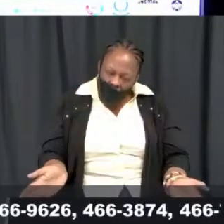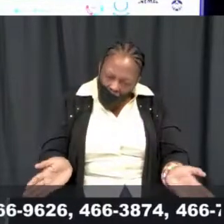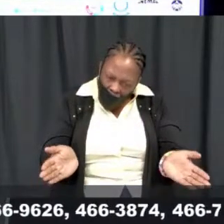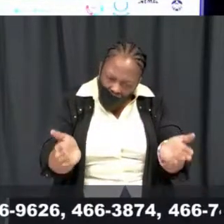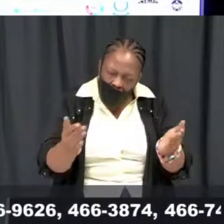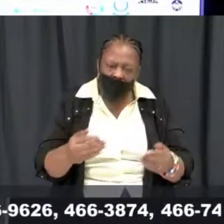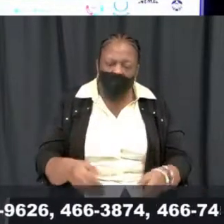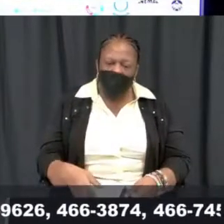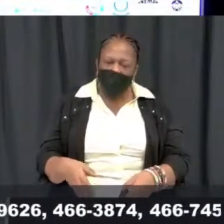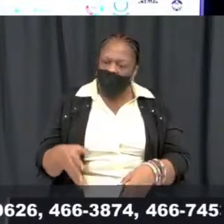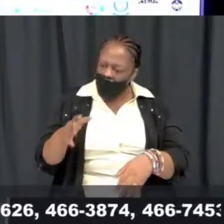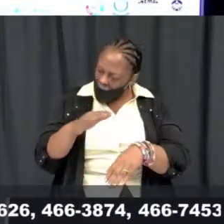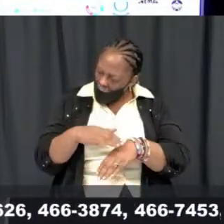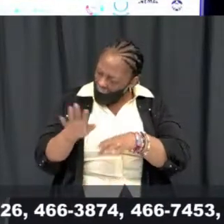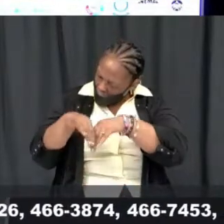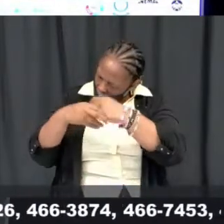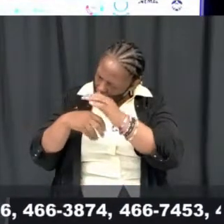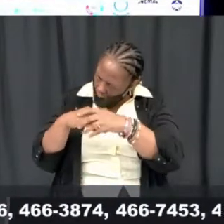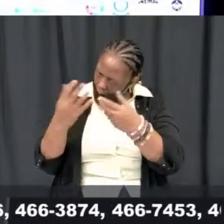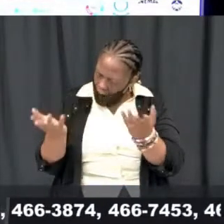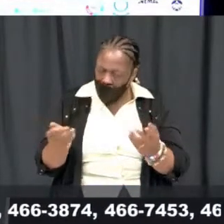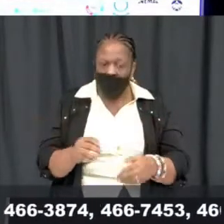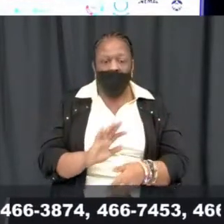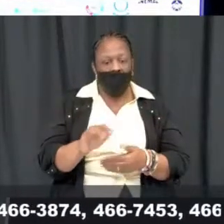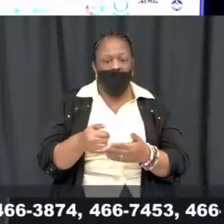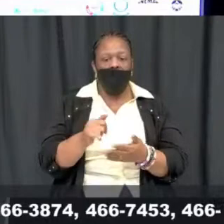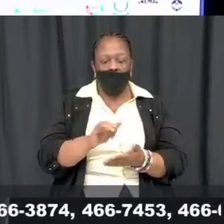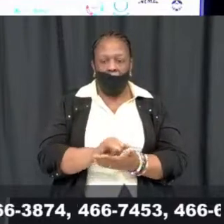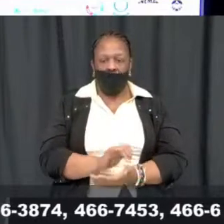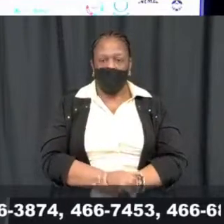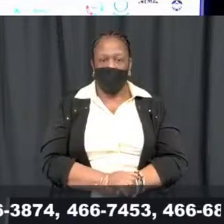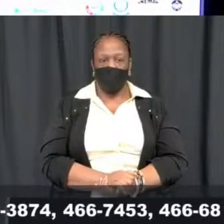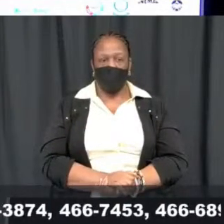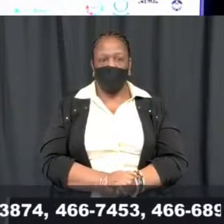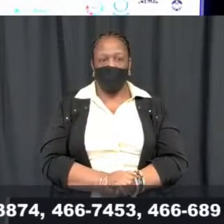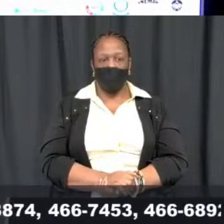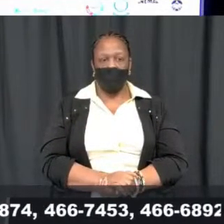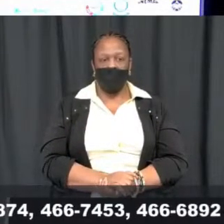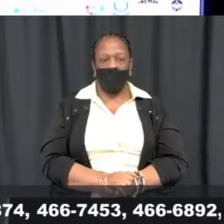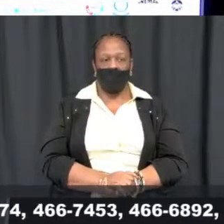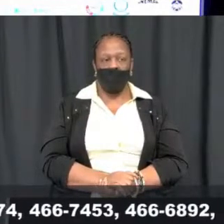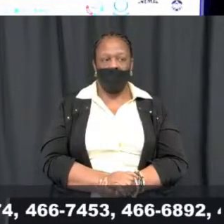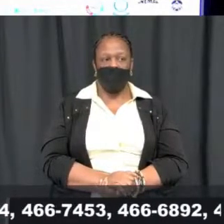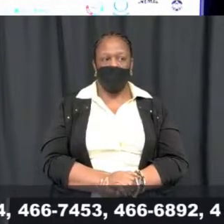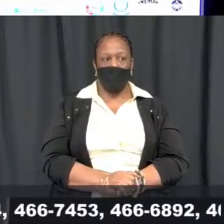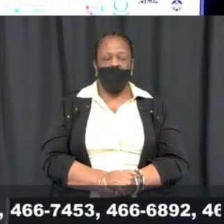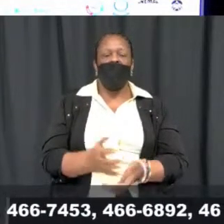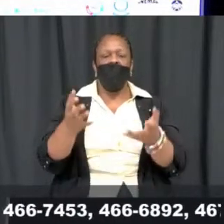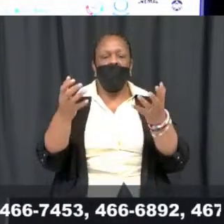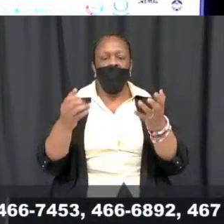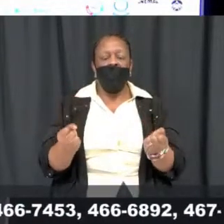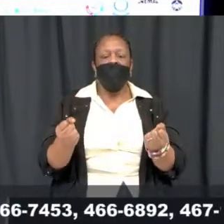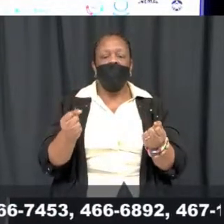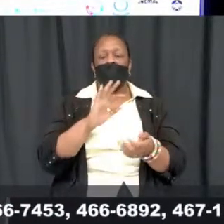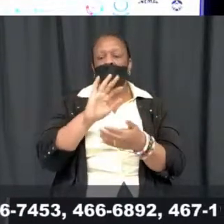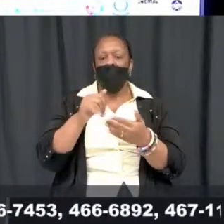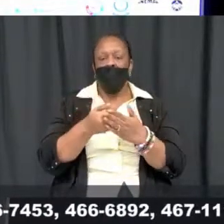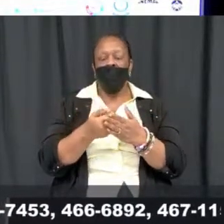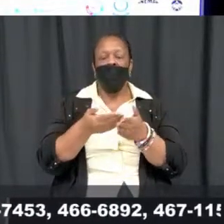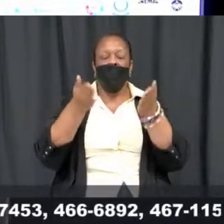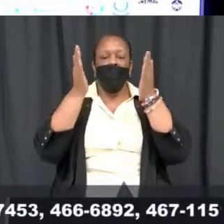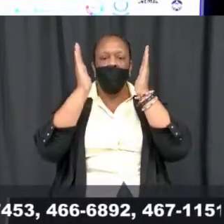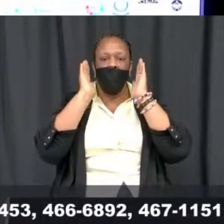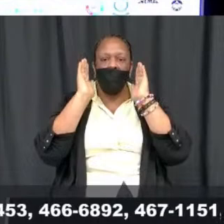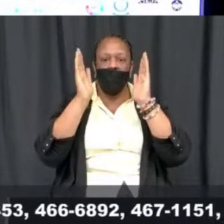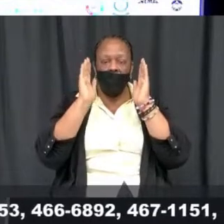appreciated. And so that's why I just came back, just to remind us and to refocus everyone again. This is a